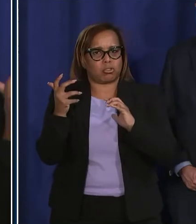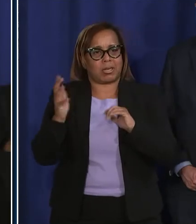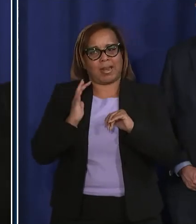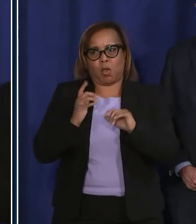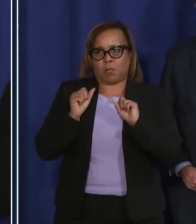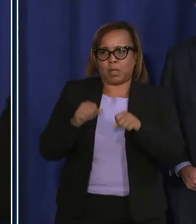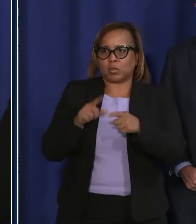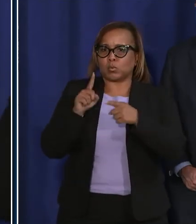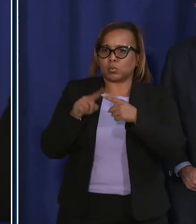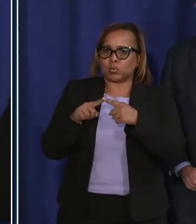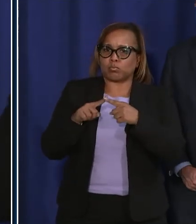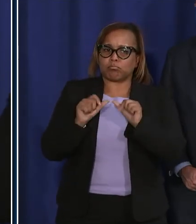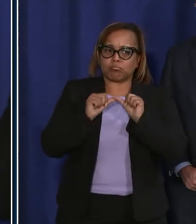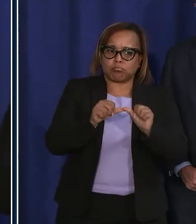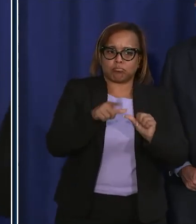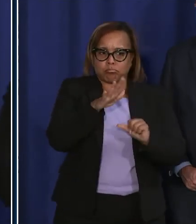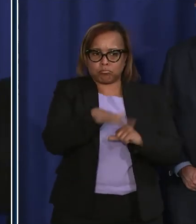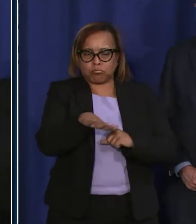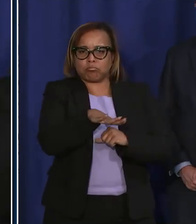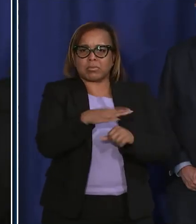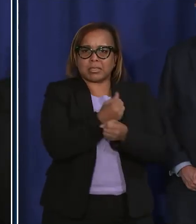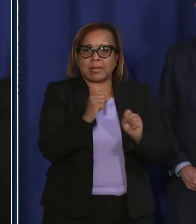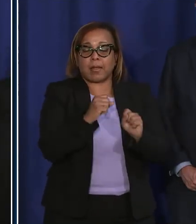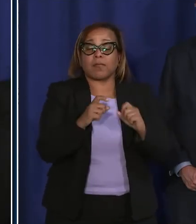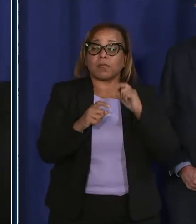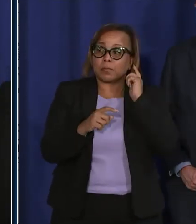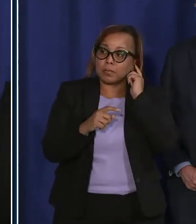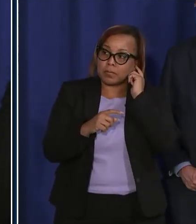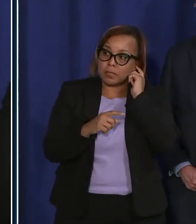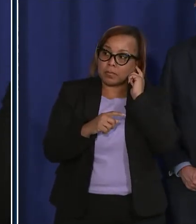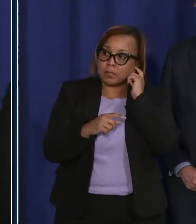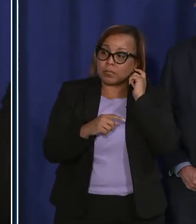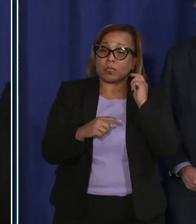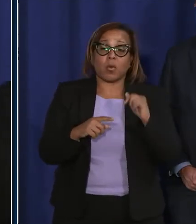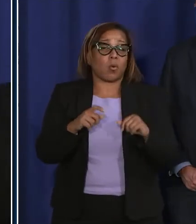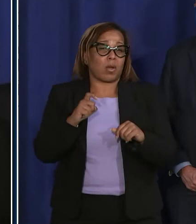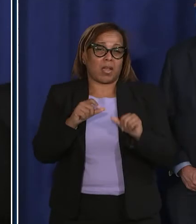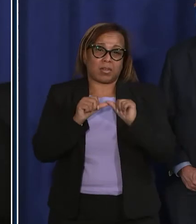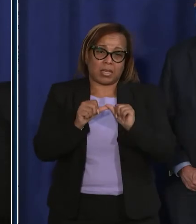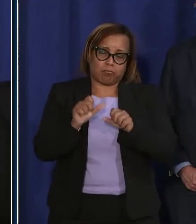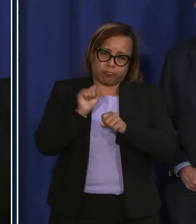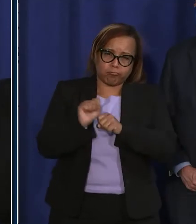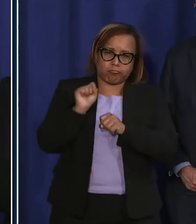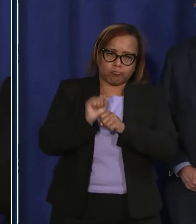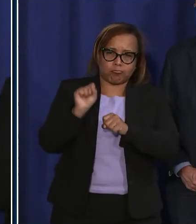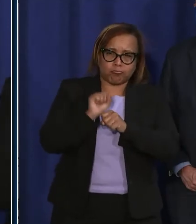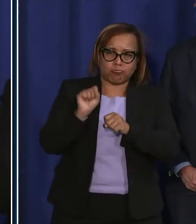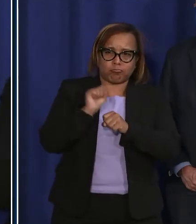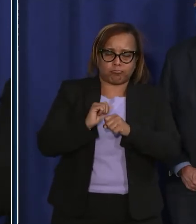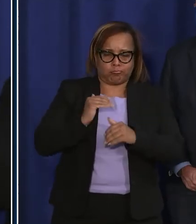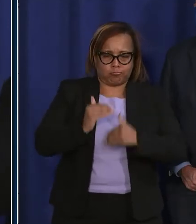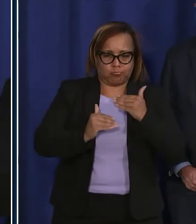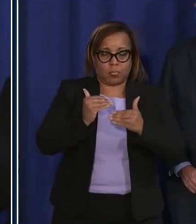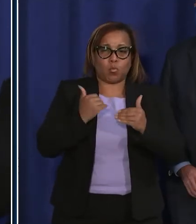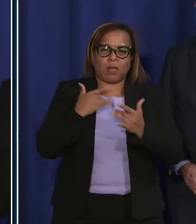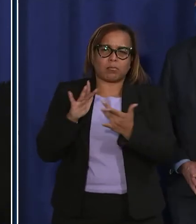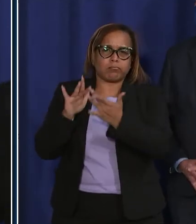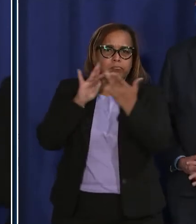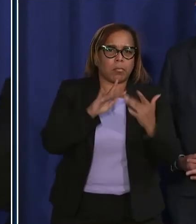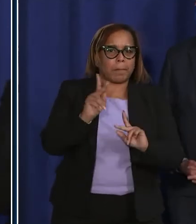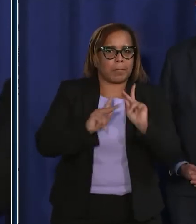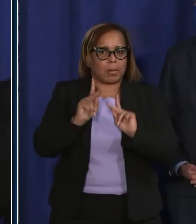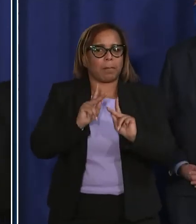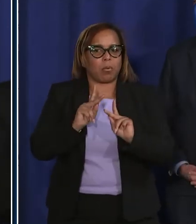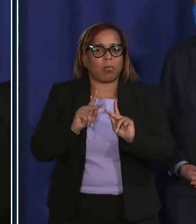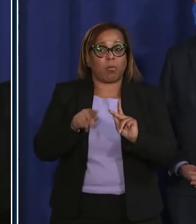ability to keep our neighborhoods safe. We've got to keep plugging away at this. There's a lot more people that have to be reached, and that will play itself